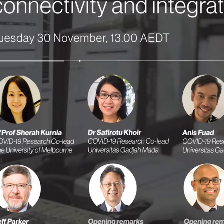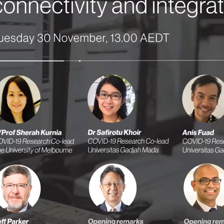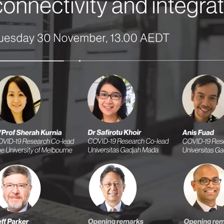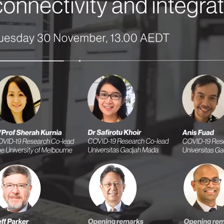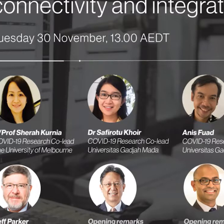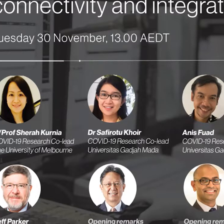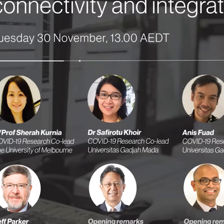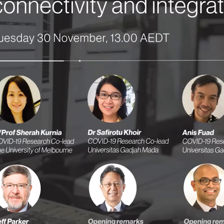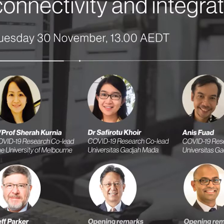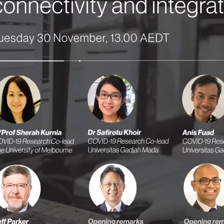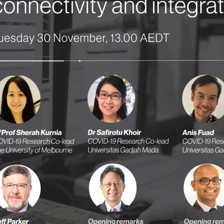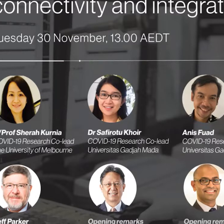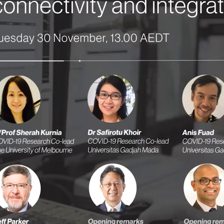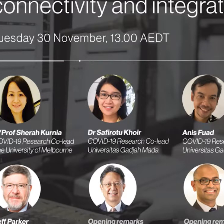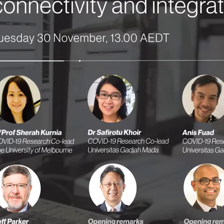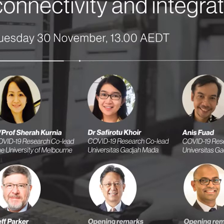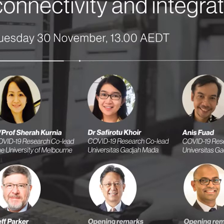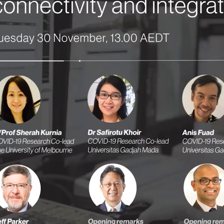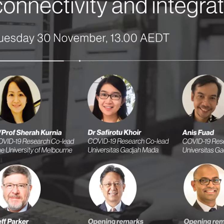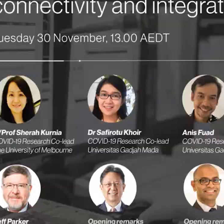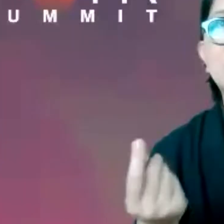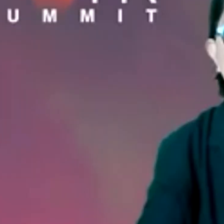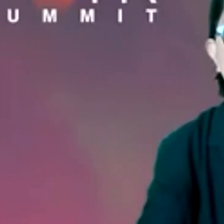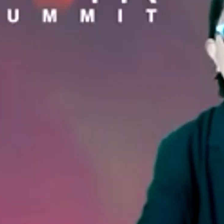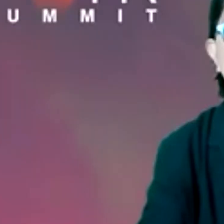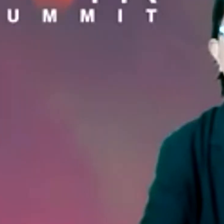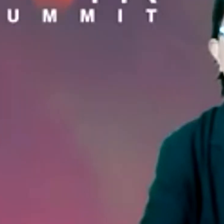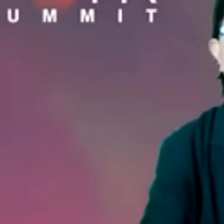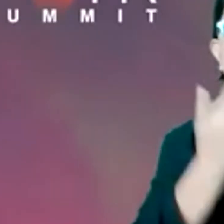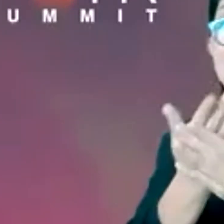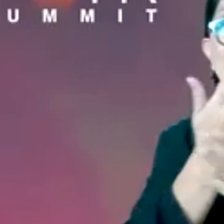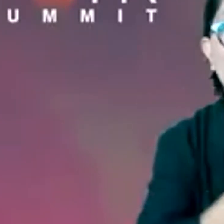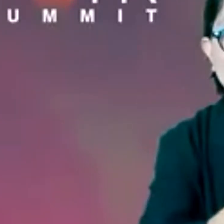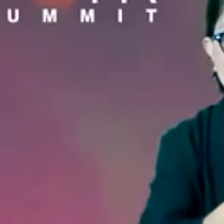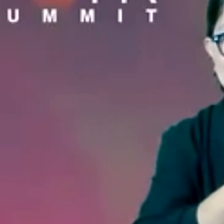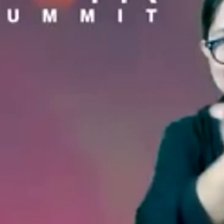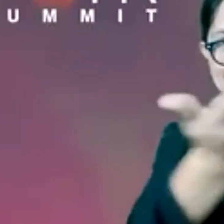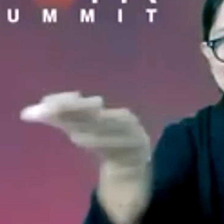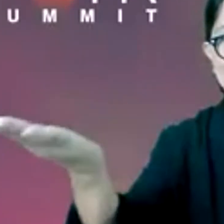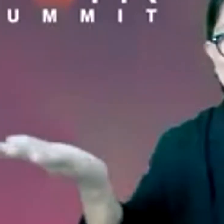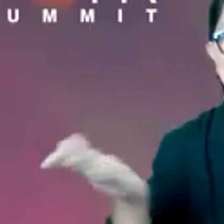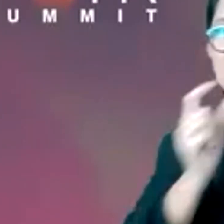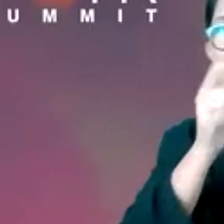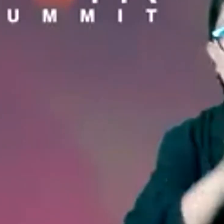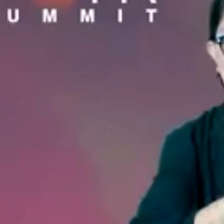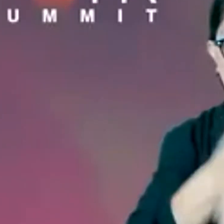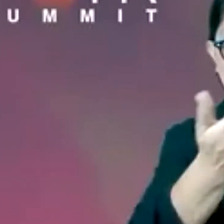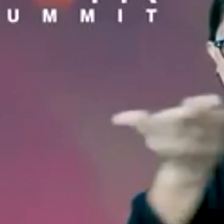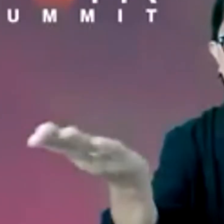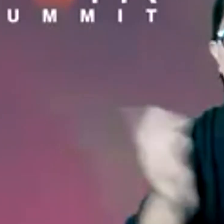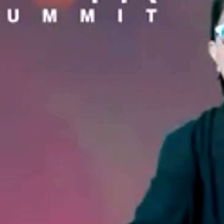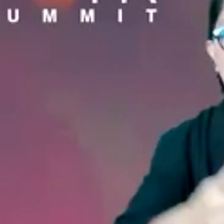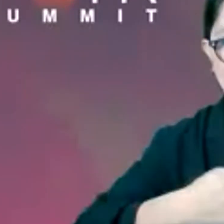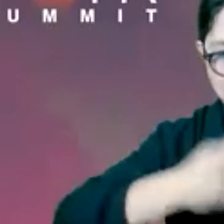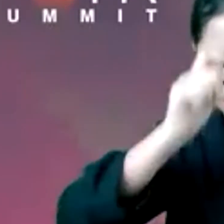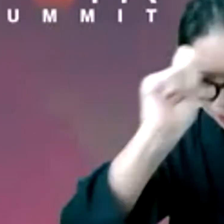the AIBC Healthcare Group. Thank you again for your time. That is so much appreciated. And we have